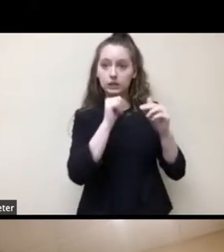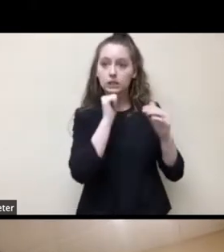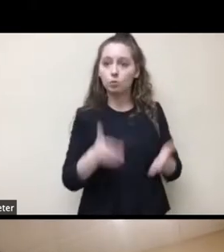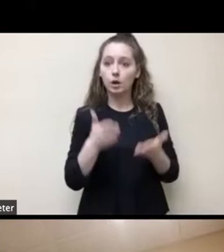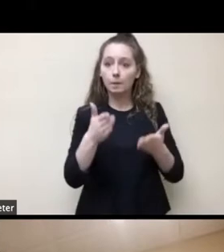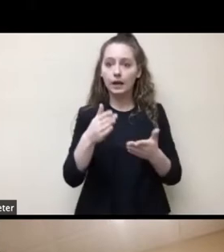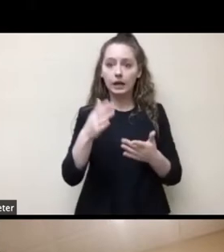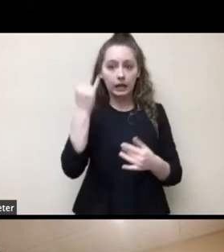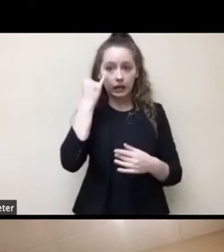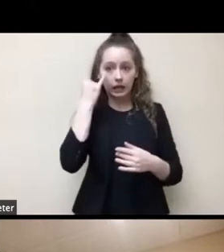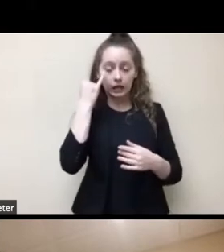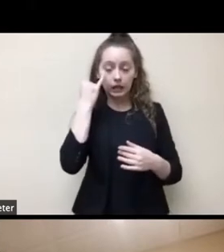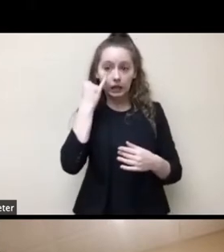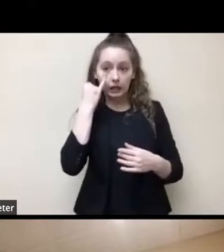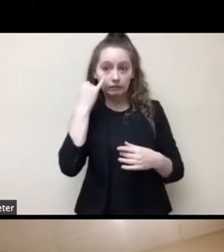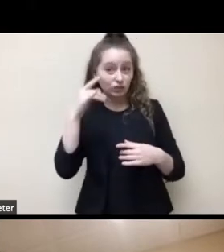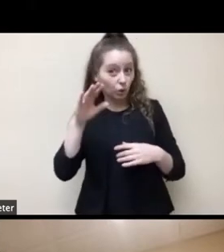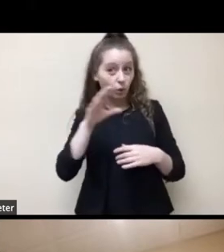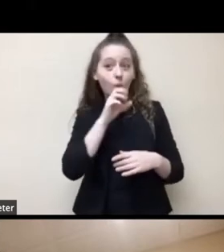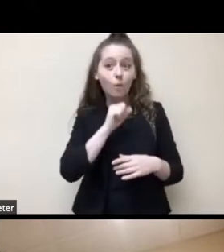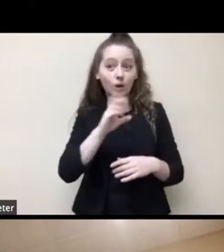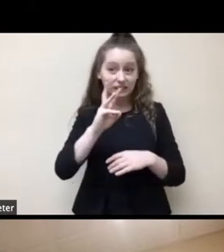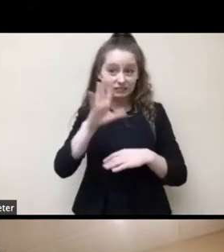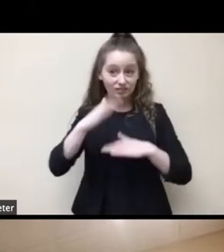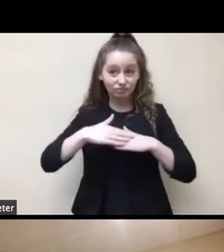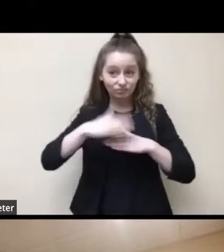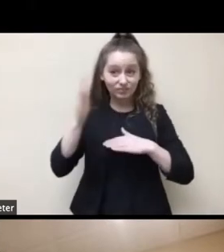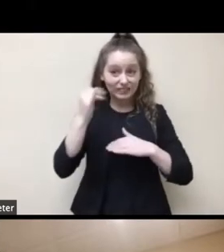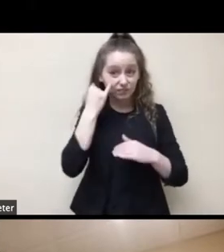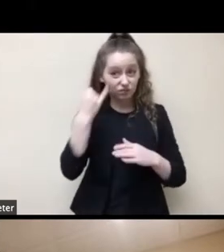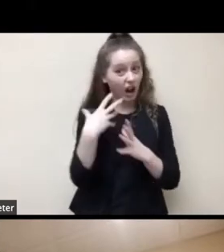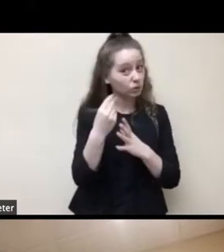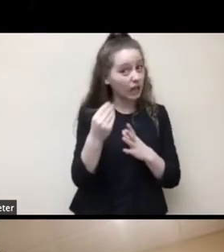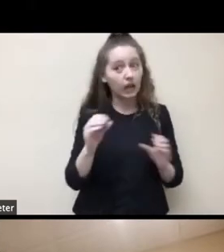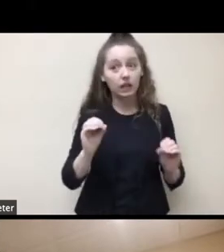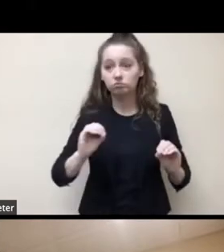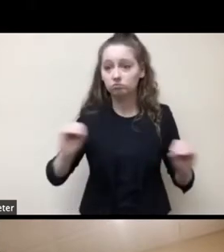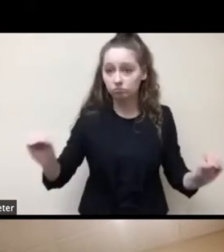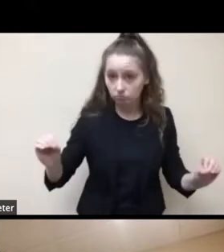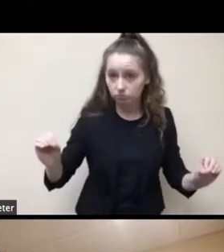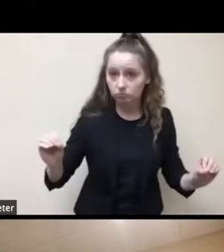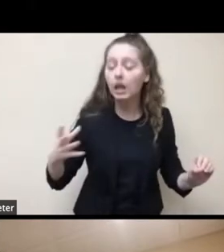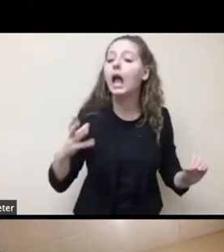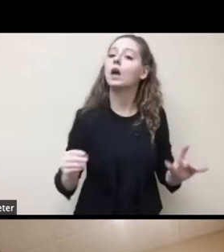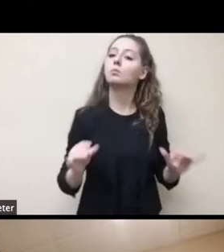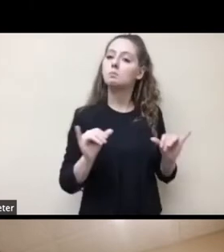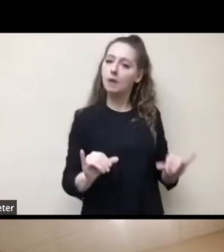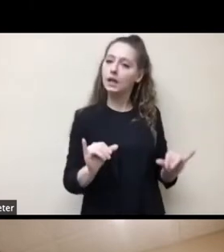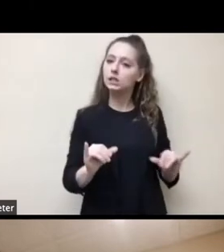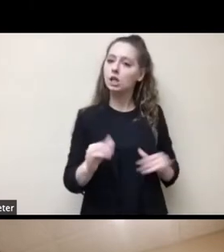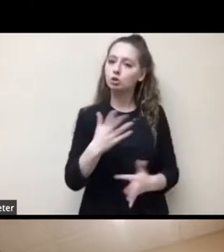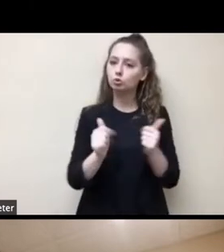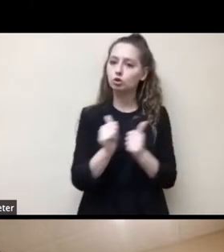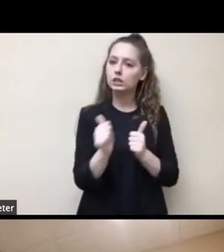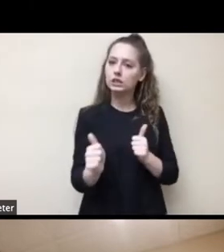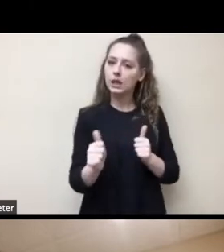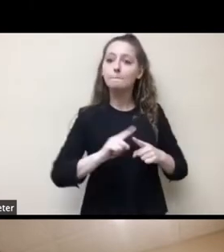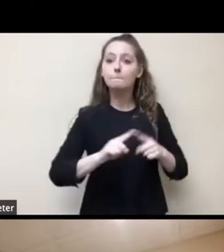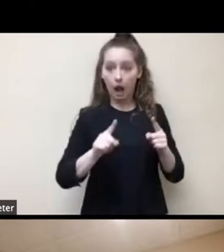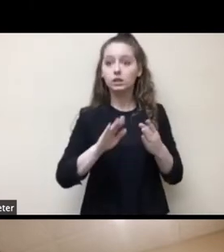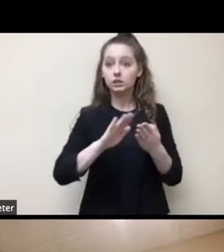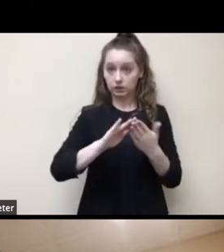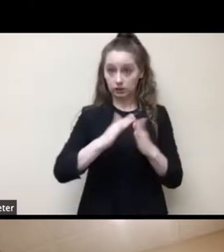65 or over that you're outside at all. And we maintain social distancing. But City Hall is open. So if you